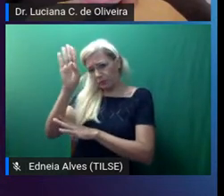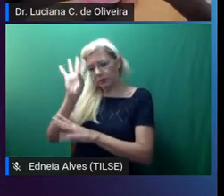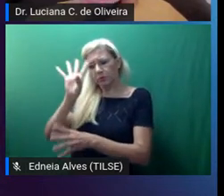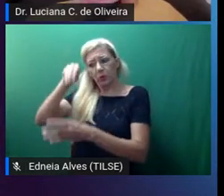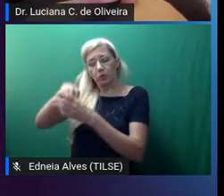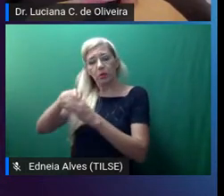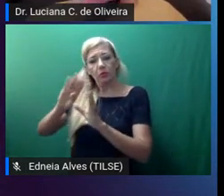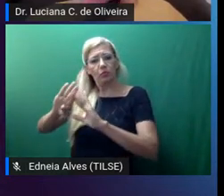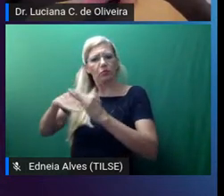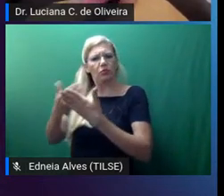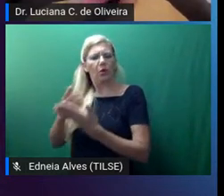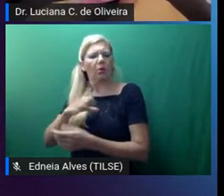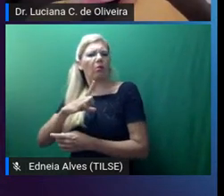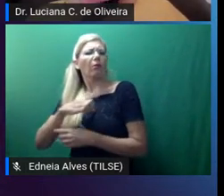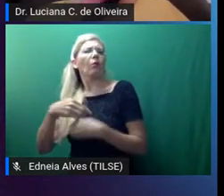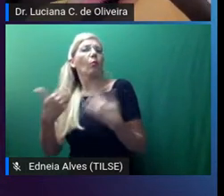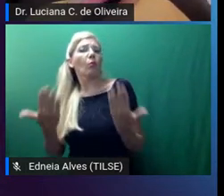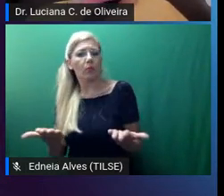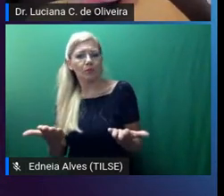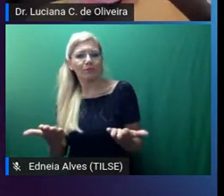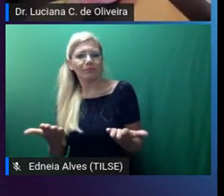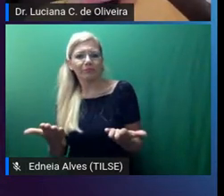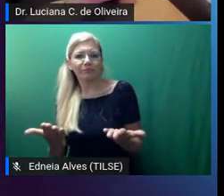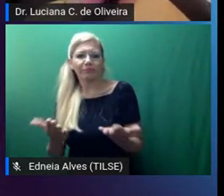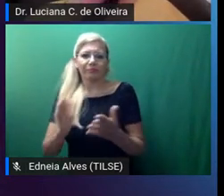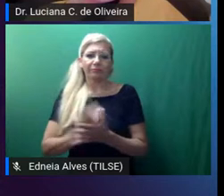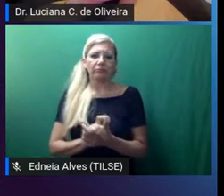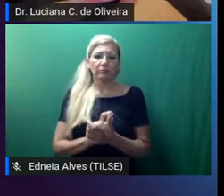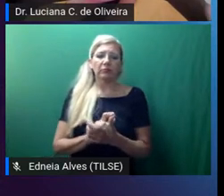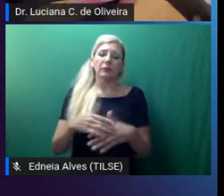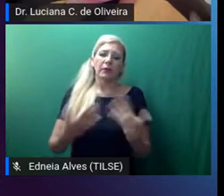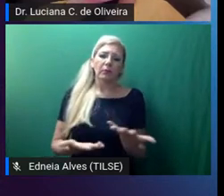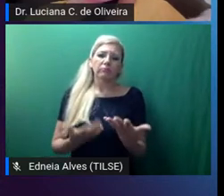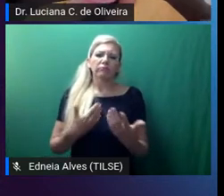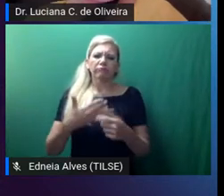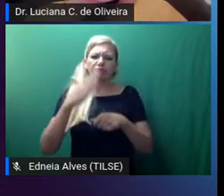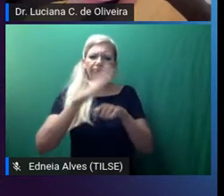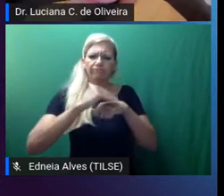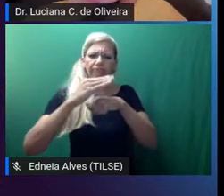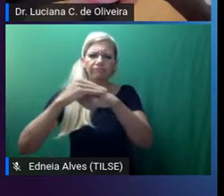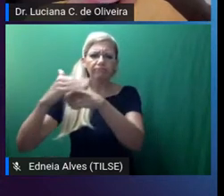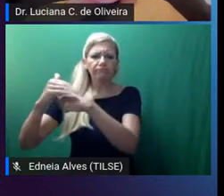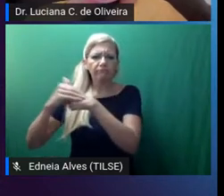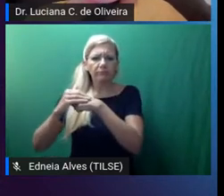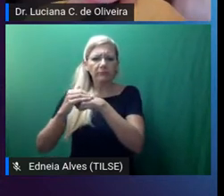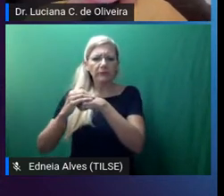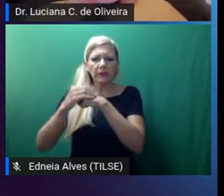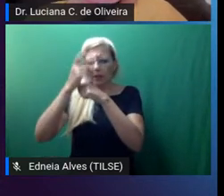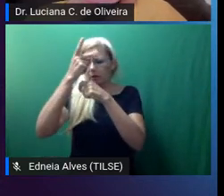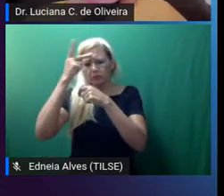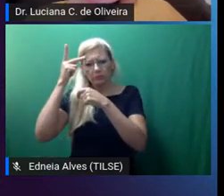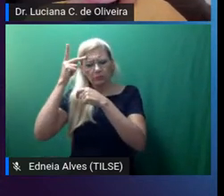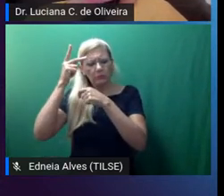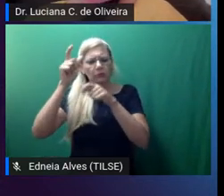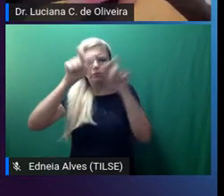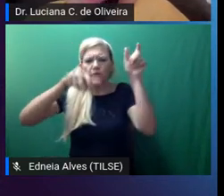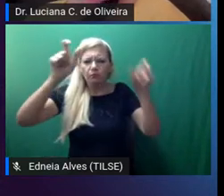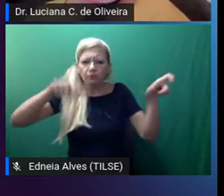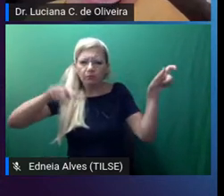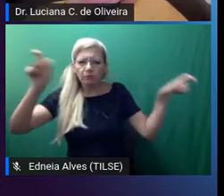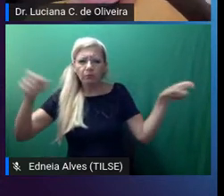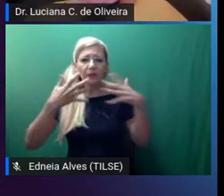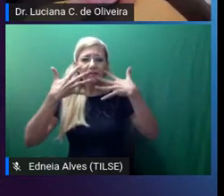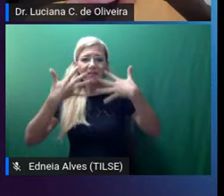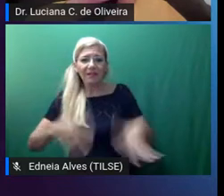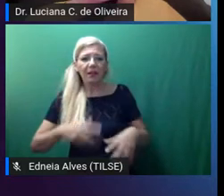wherever you work? Are so-called, quote, native speakers, end quote,